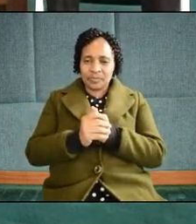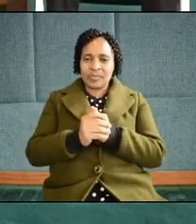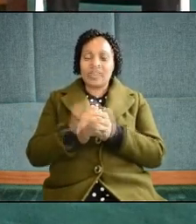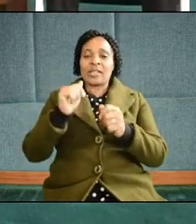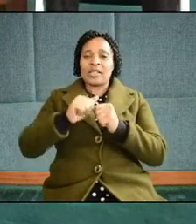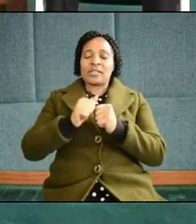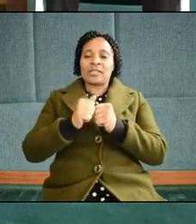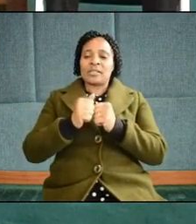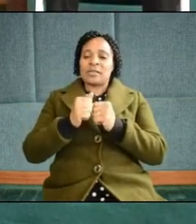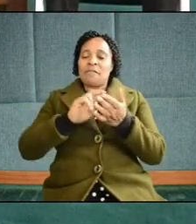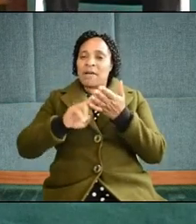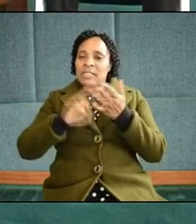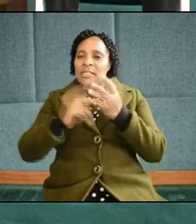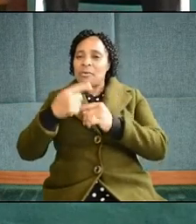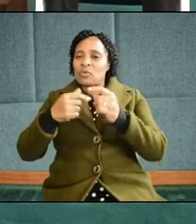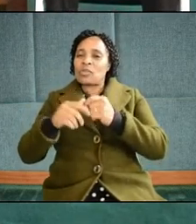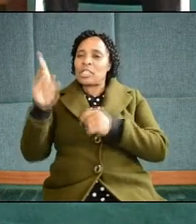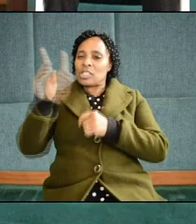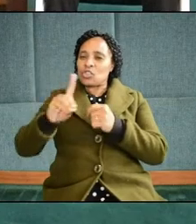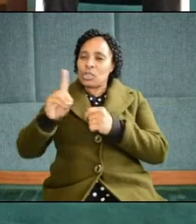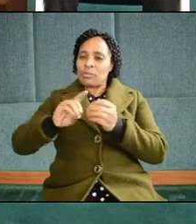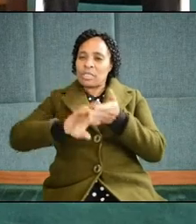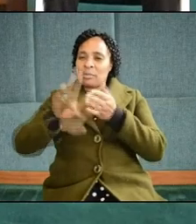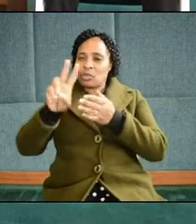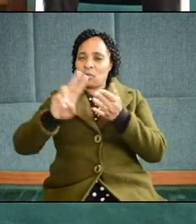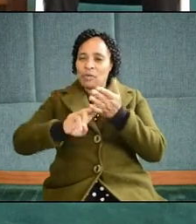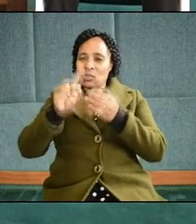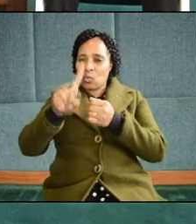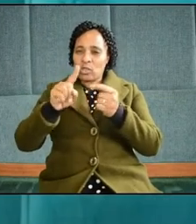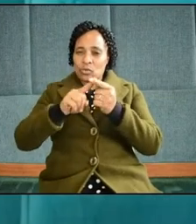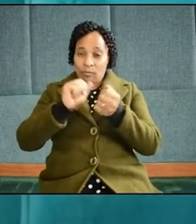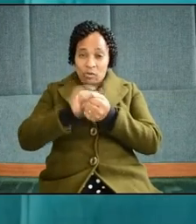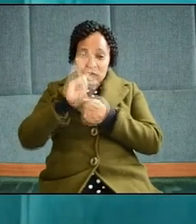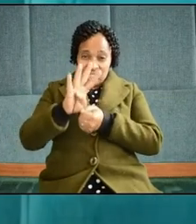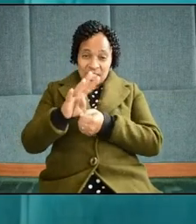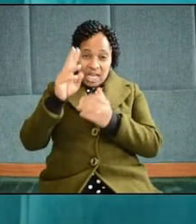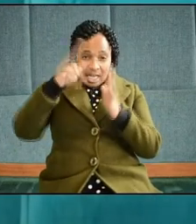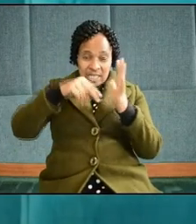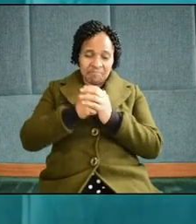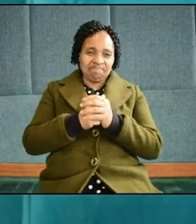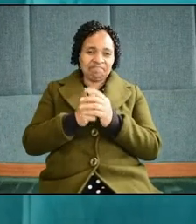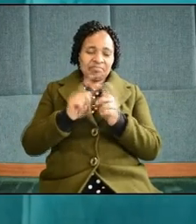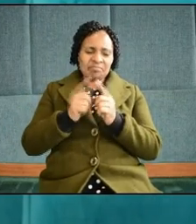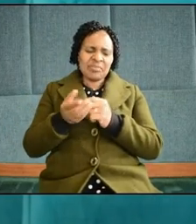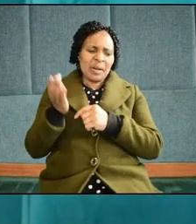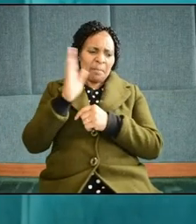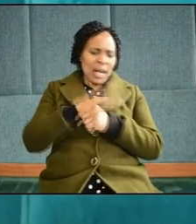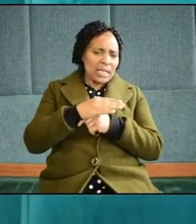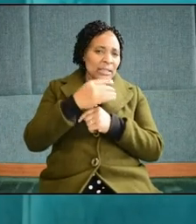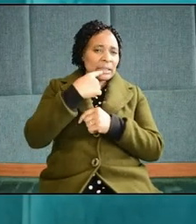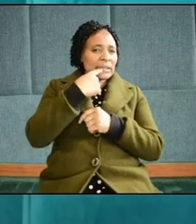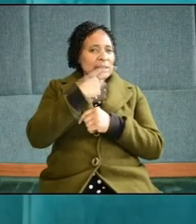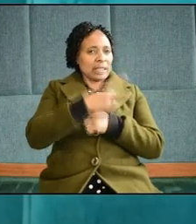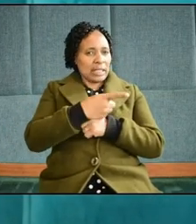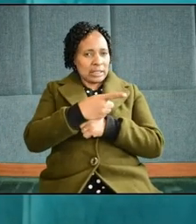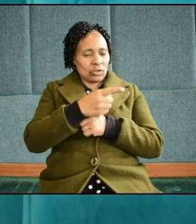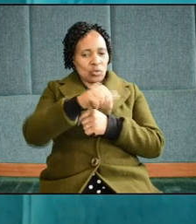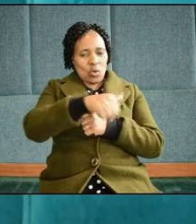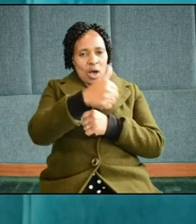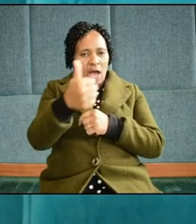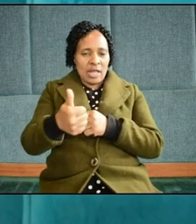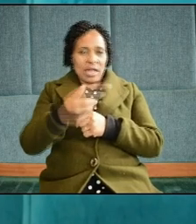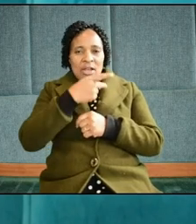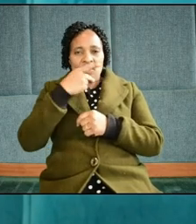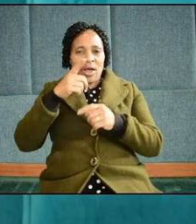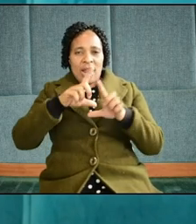from Deuteronomy chapter 2, verse 1 to 14, and I'll read it. Then we turned back and set out toward the